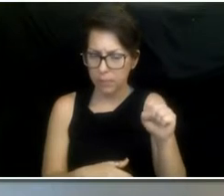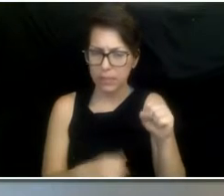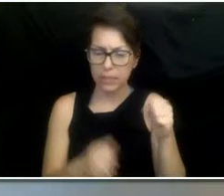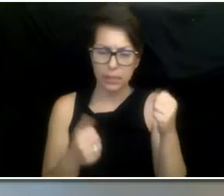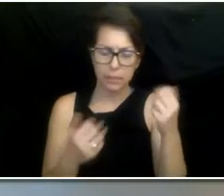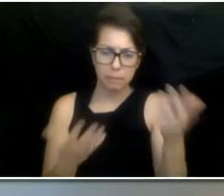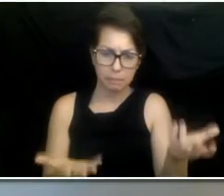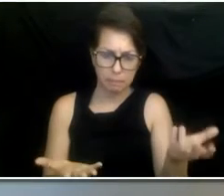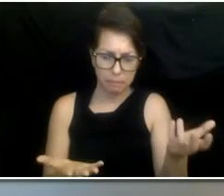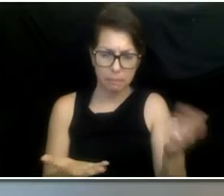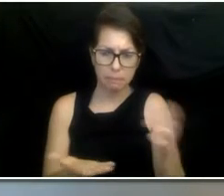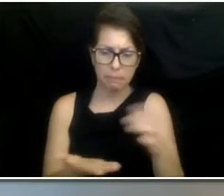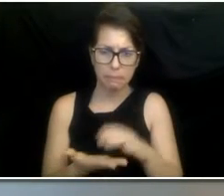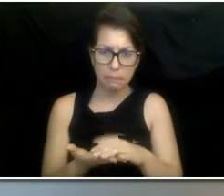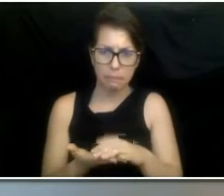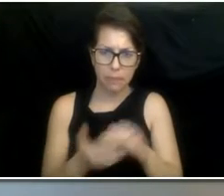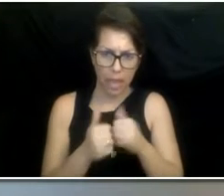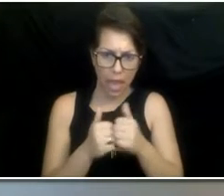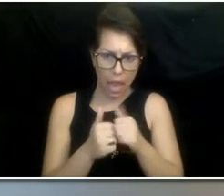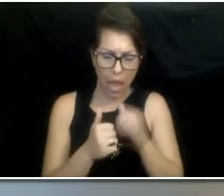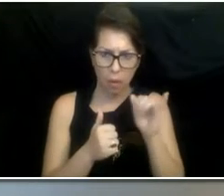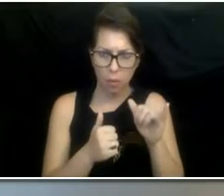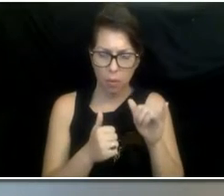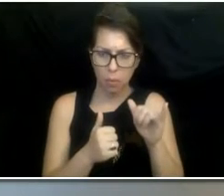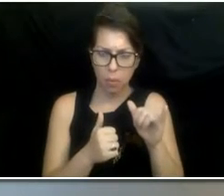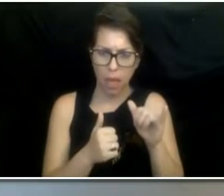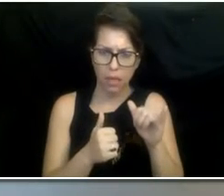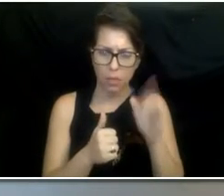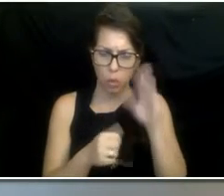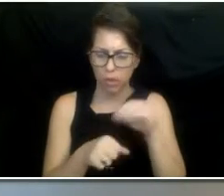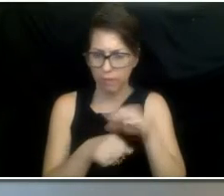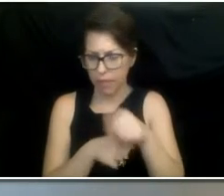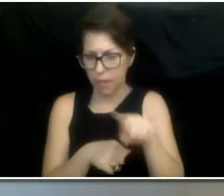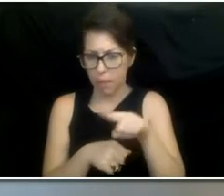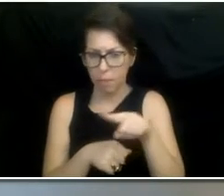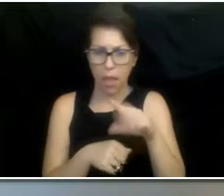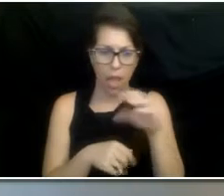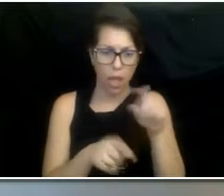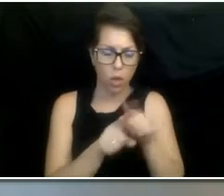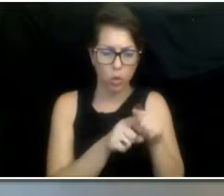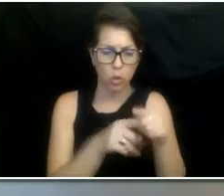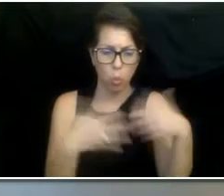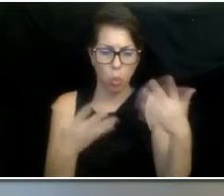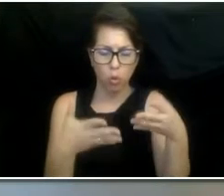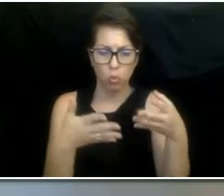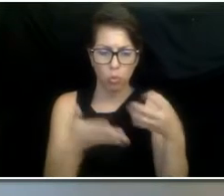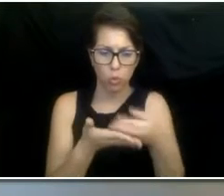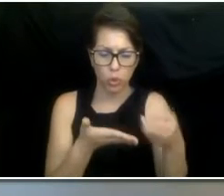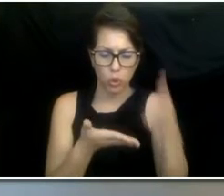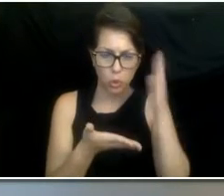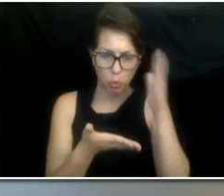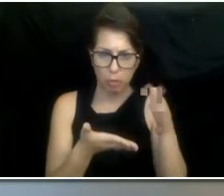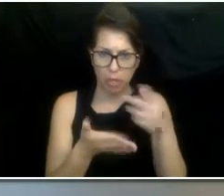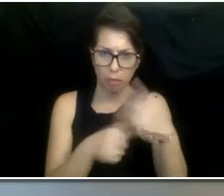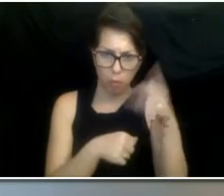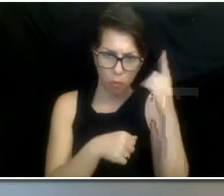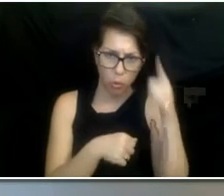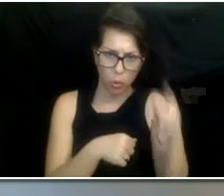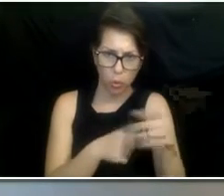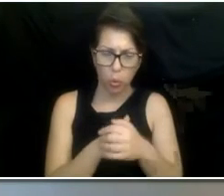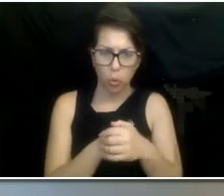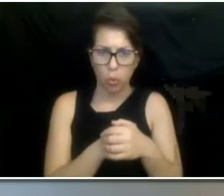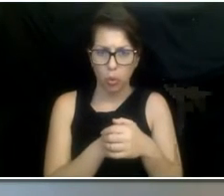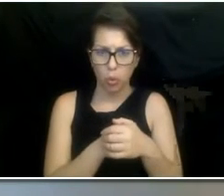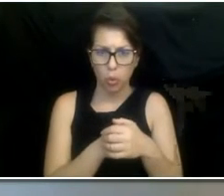capacity to do the virtual um Court appearances to meet with our clients over the Internet or to do it by text